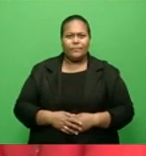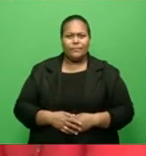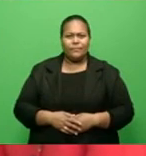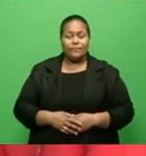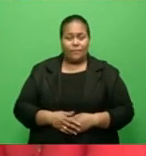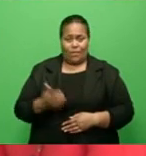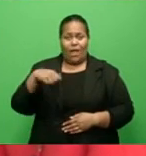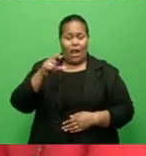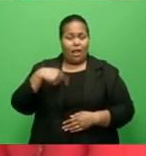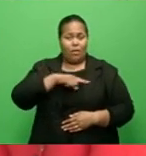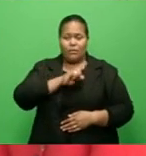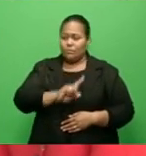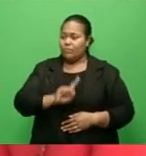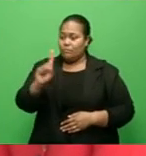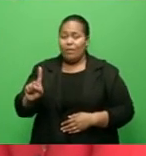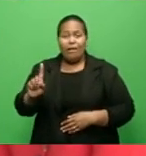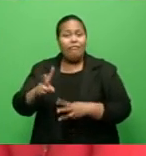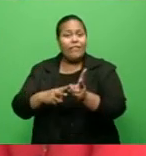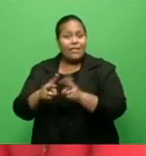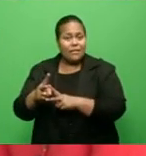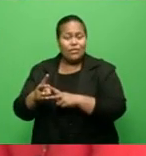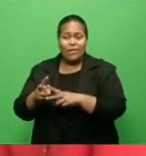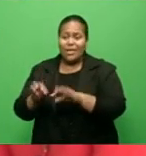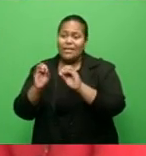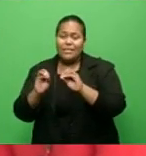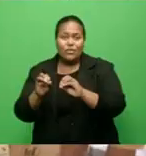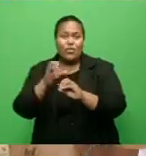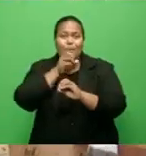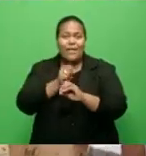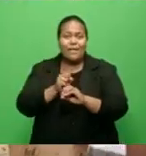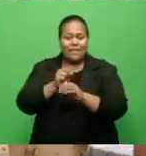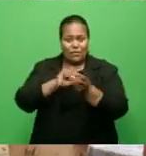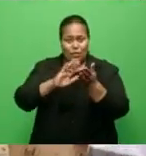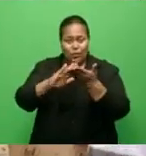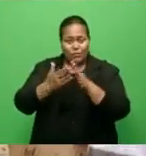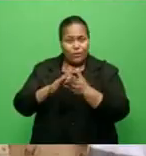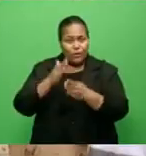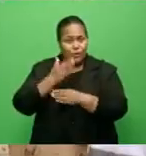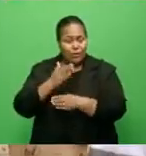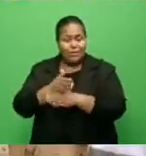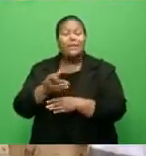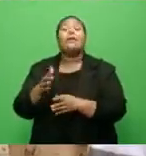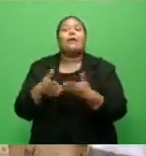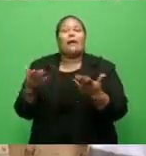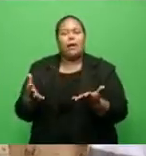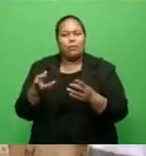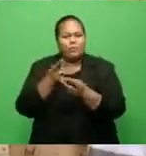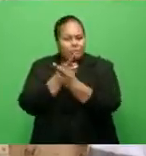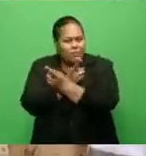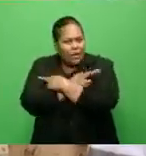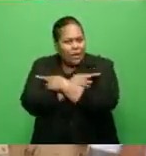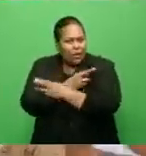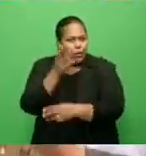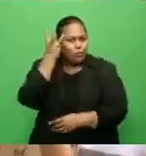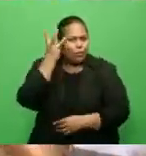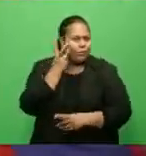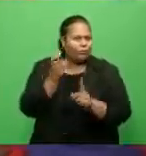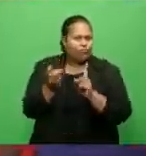issues around Fiji or around the globe in non-violence against women.